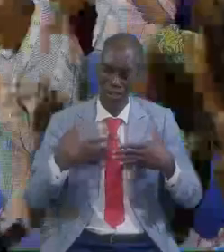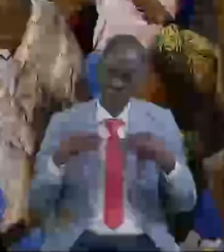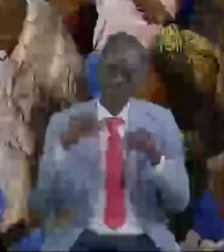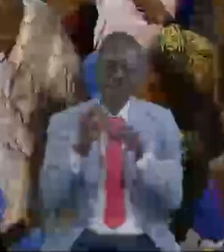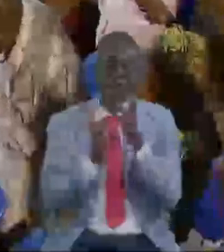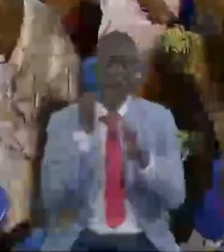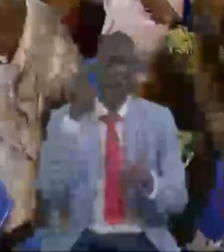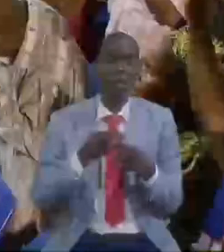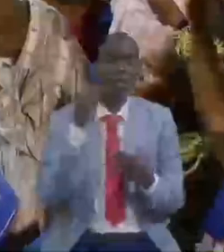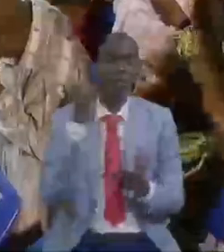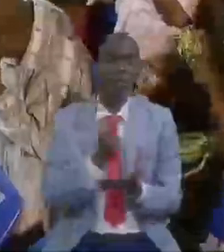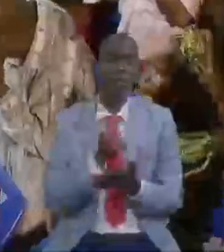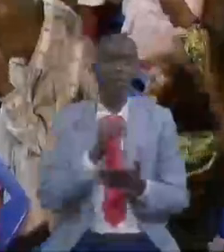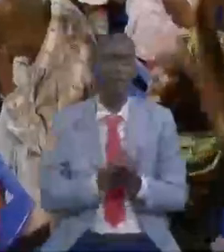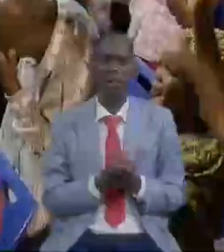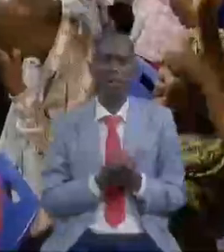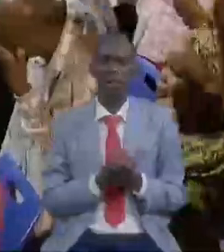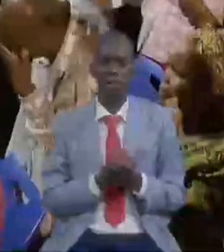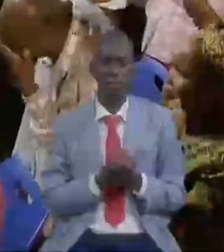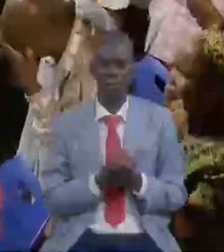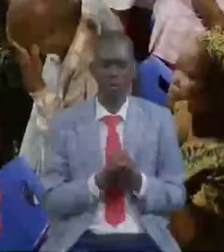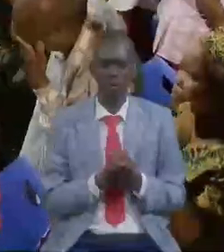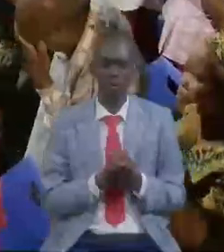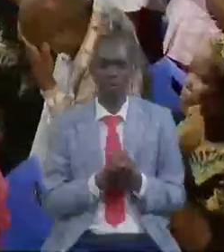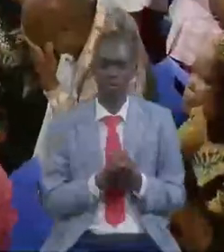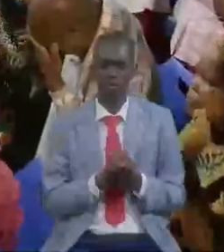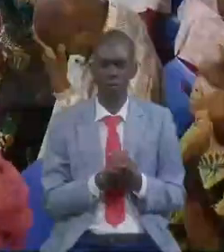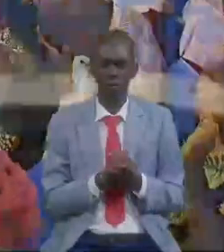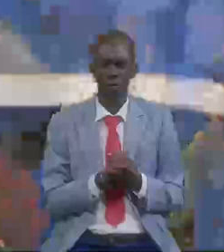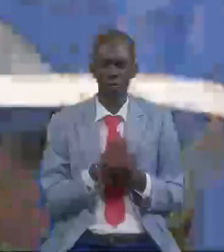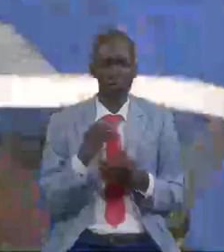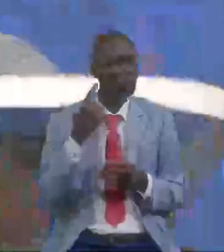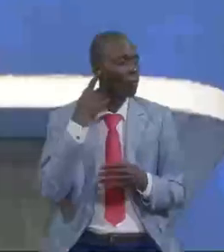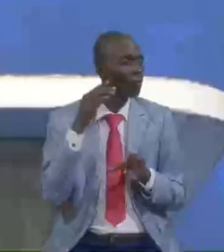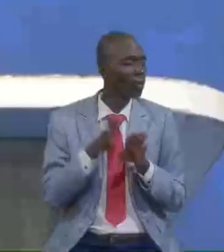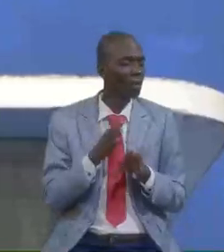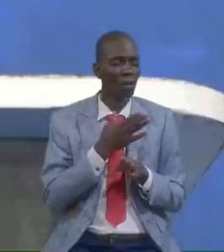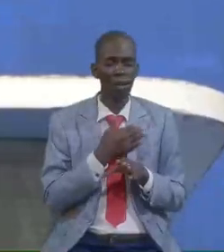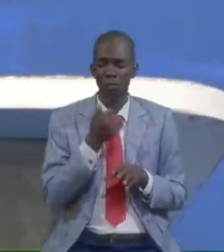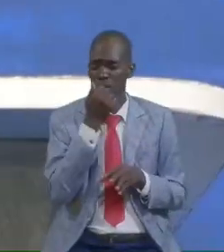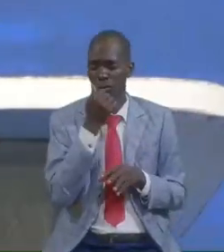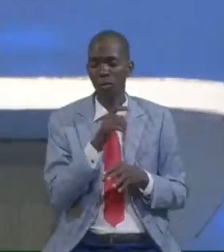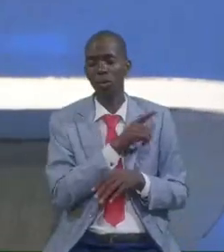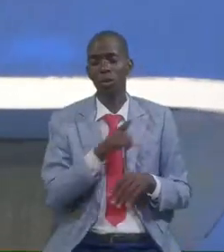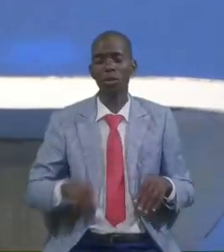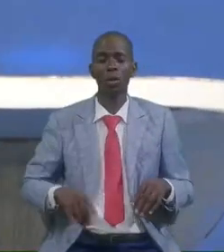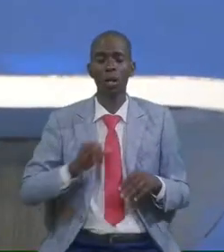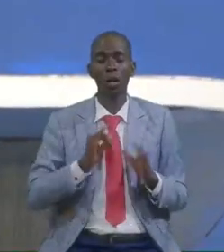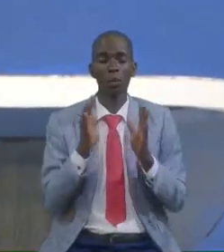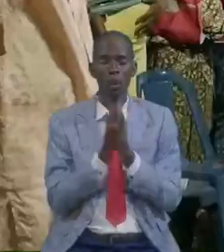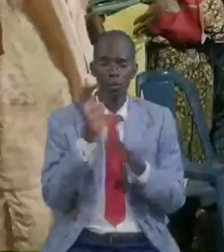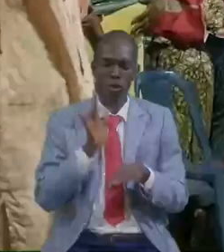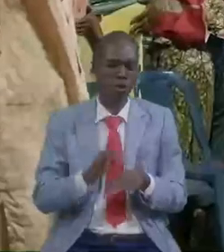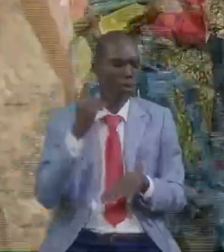Jesus' name. De Jésus Christ. The deaf and the dumb. Les sourds et Lord, muets. I pray, touch je prie, Seigneur, their